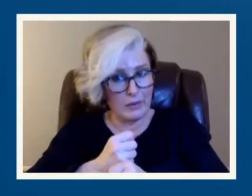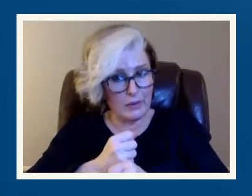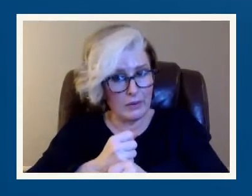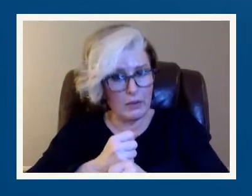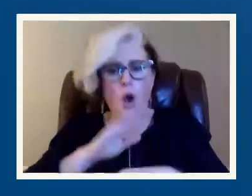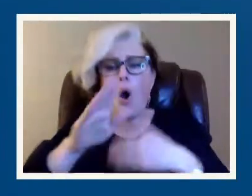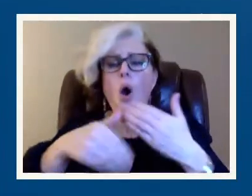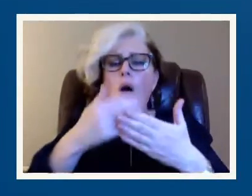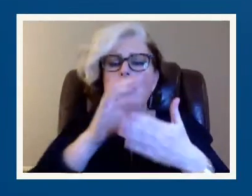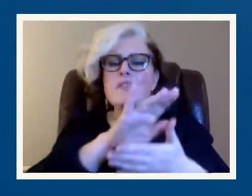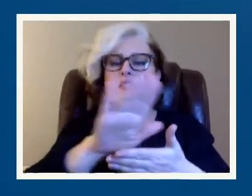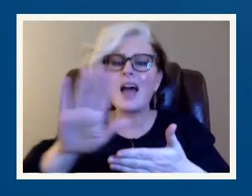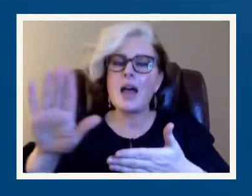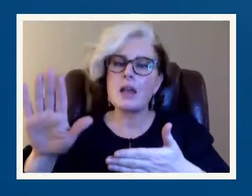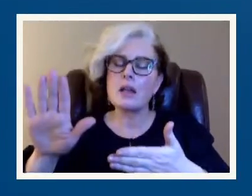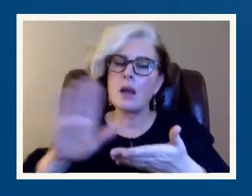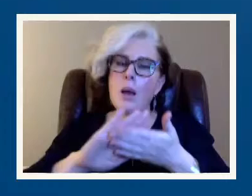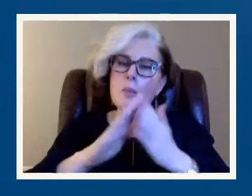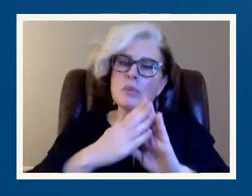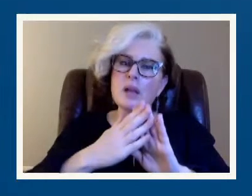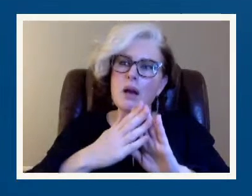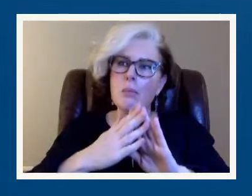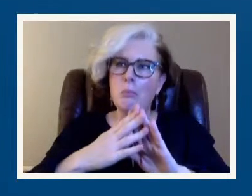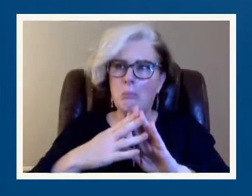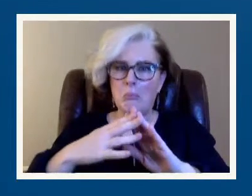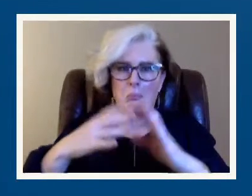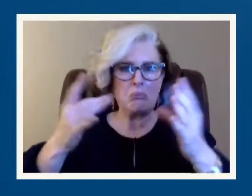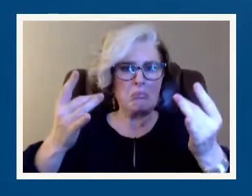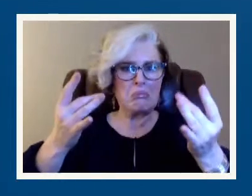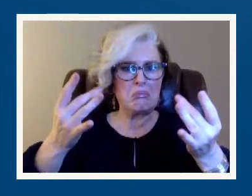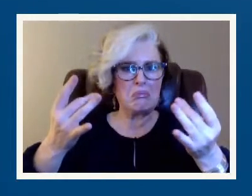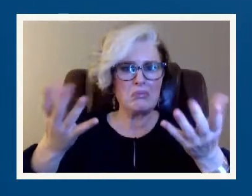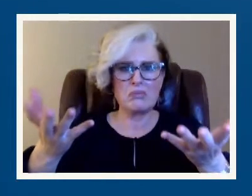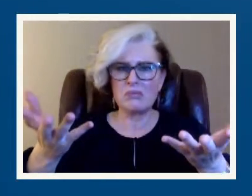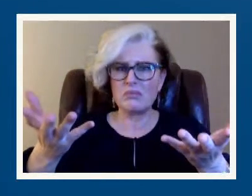All that somehow has become controversial.